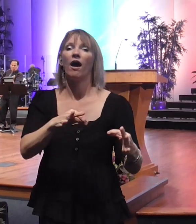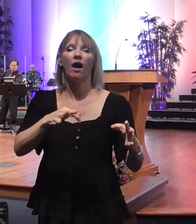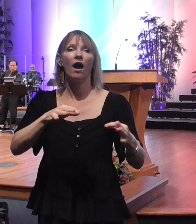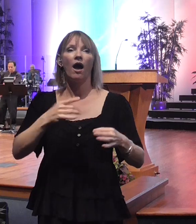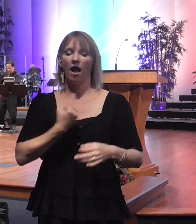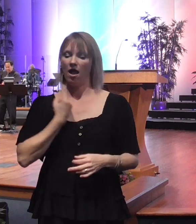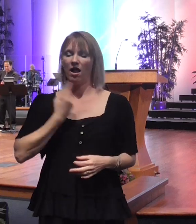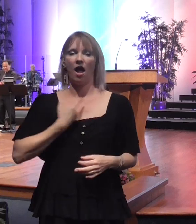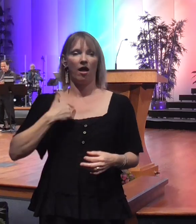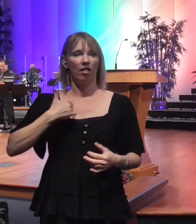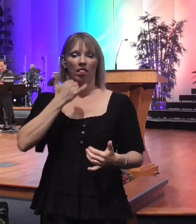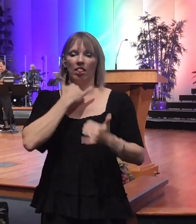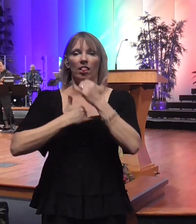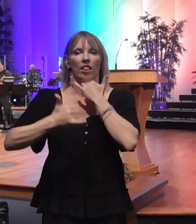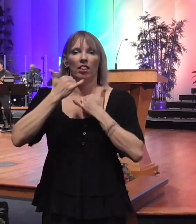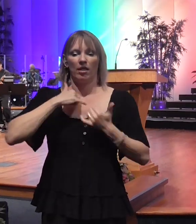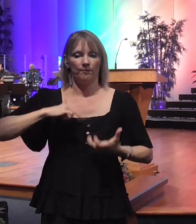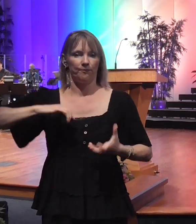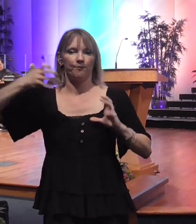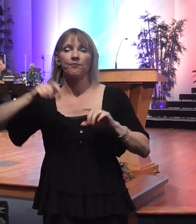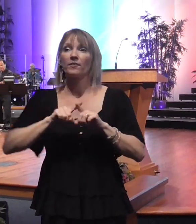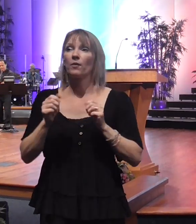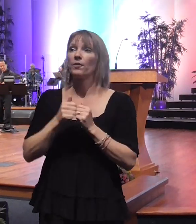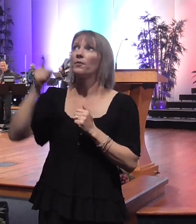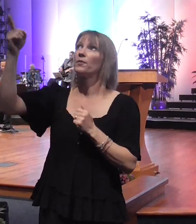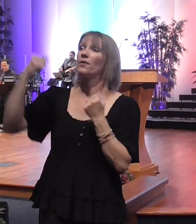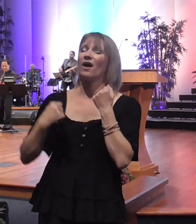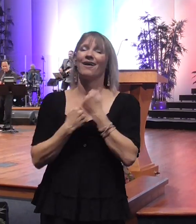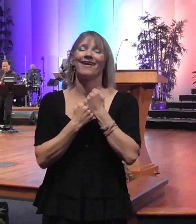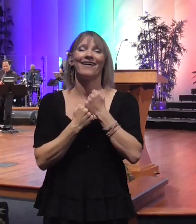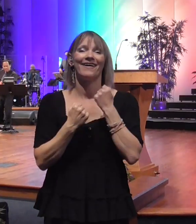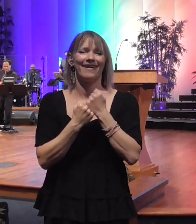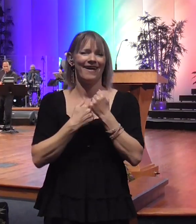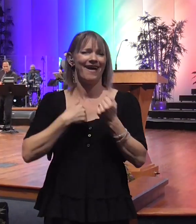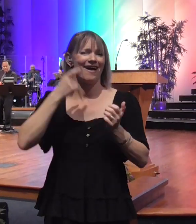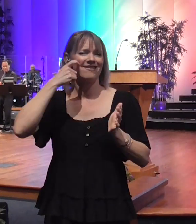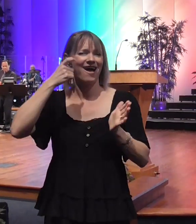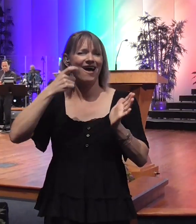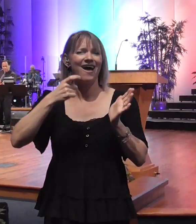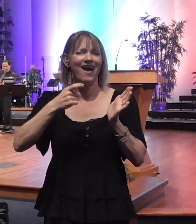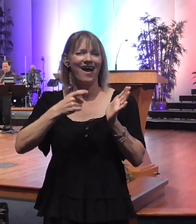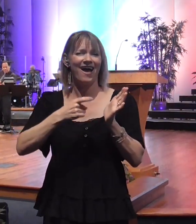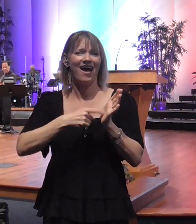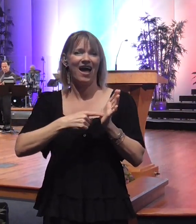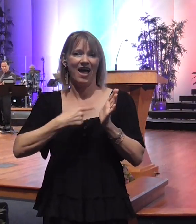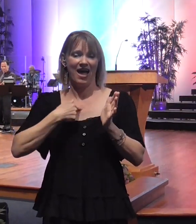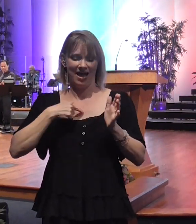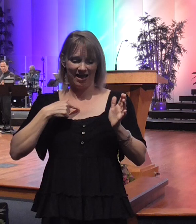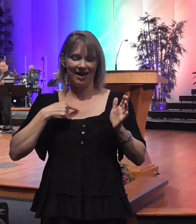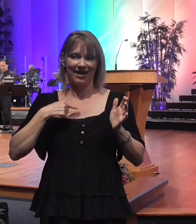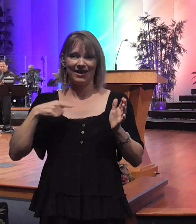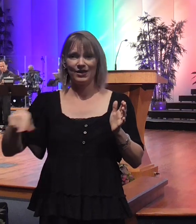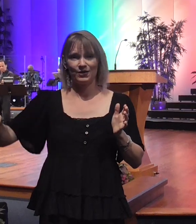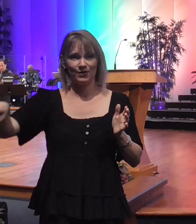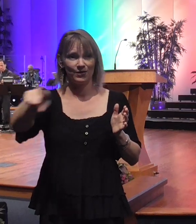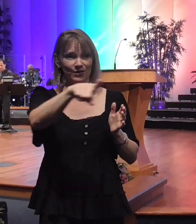clumsy, but on your shoulders I can see. I'm free to be